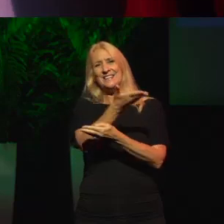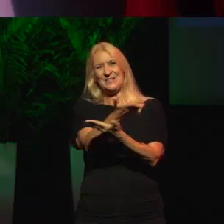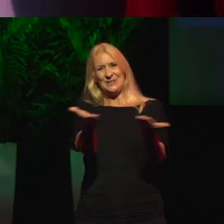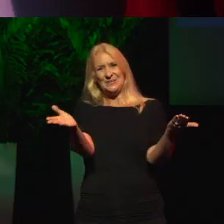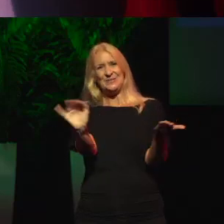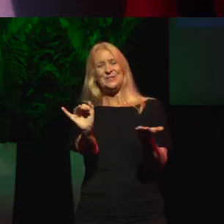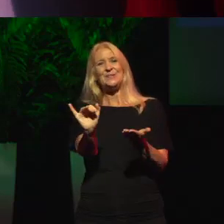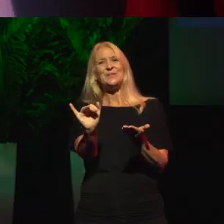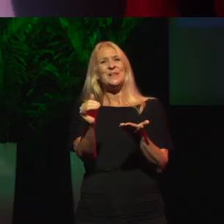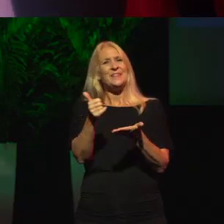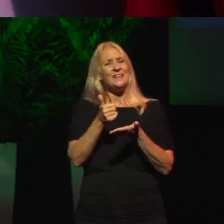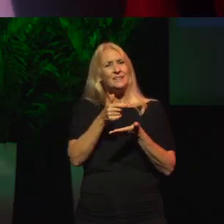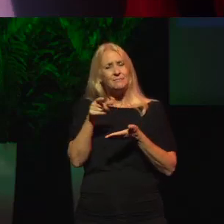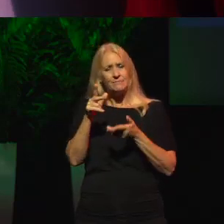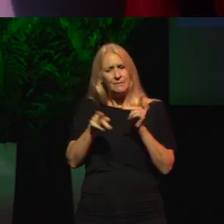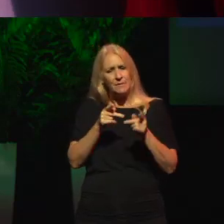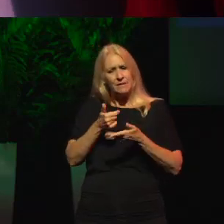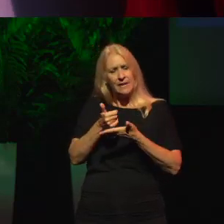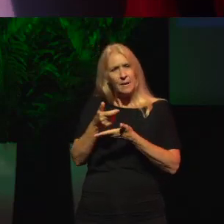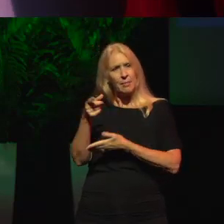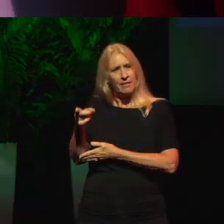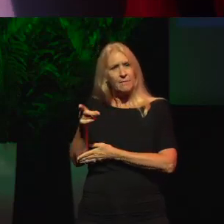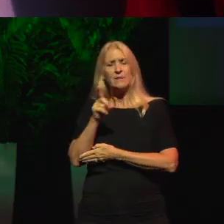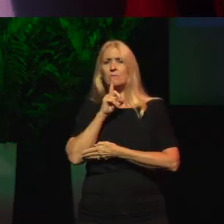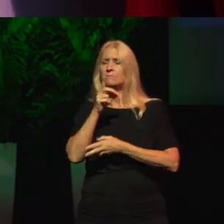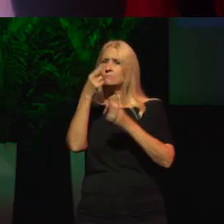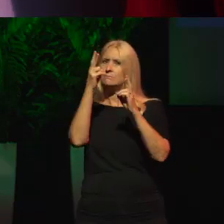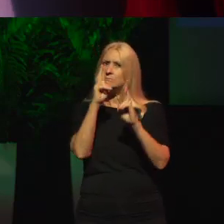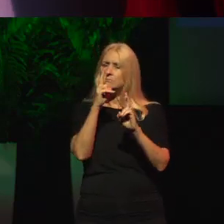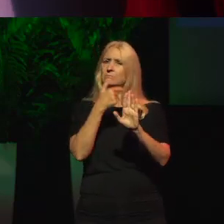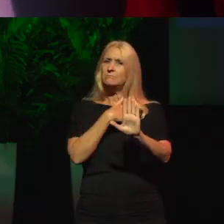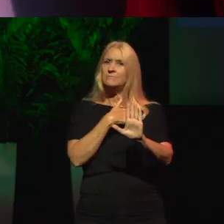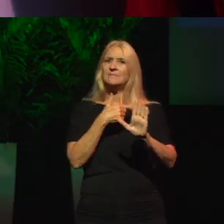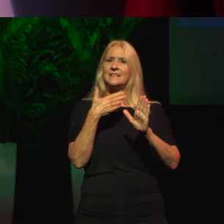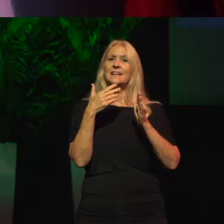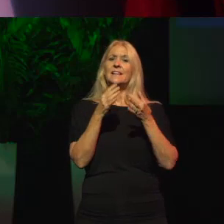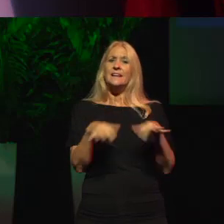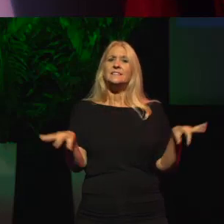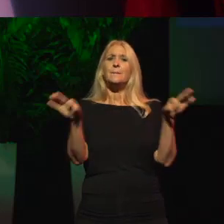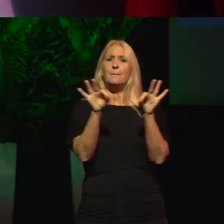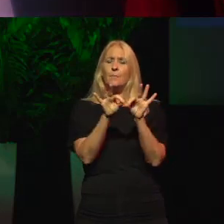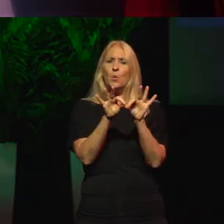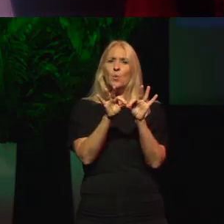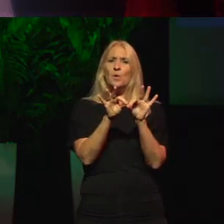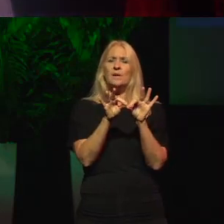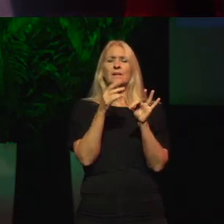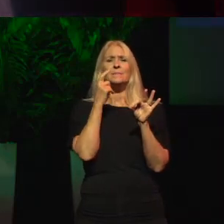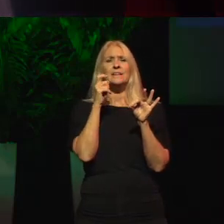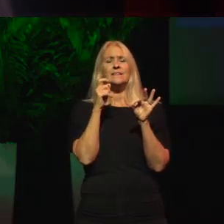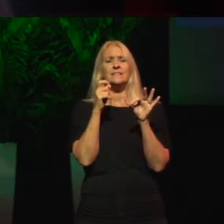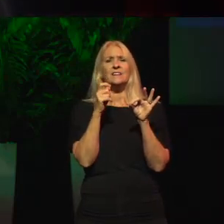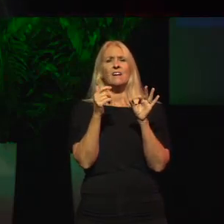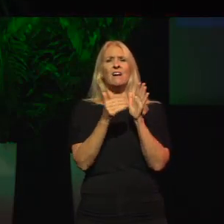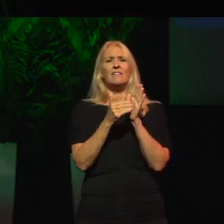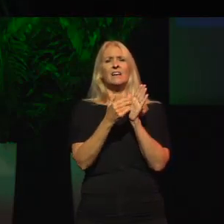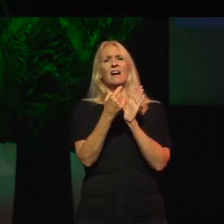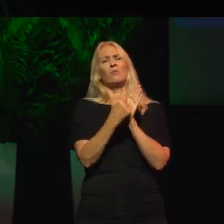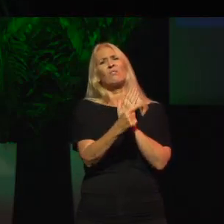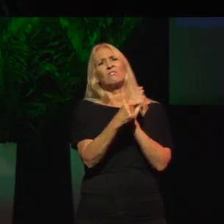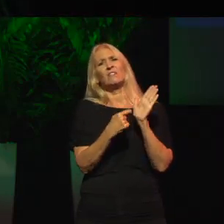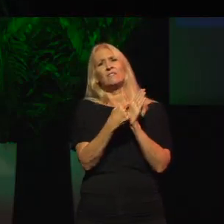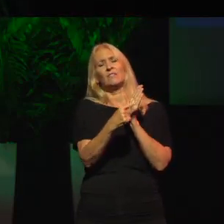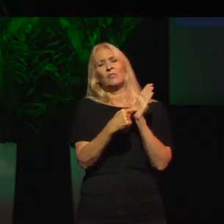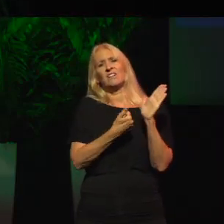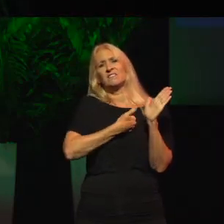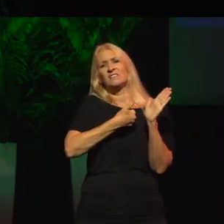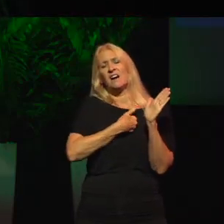them along the way. That's important for us to hear because many times we tend to be our own worst critics, or we tend